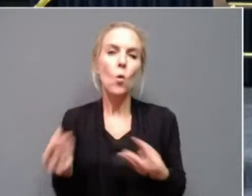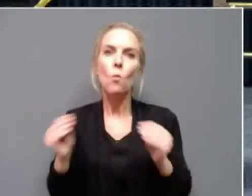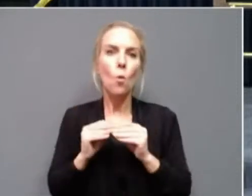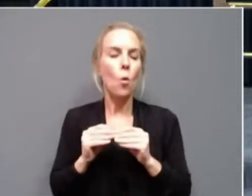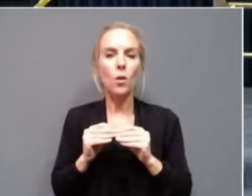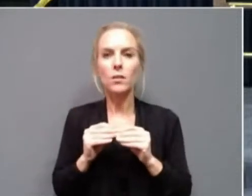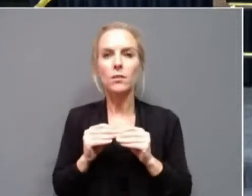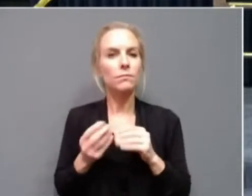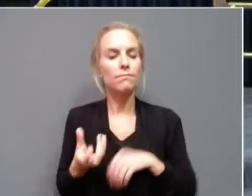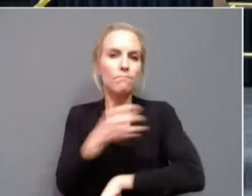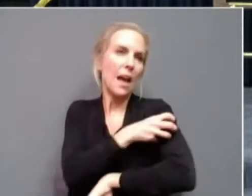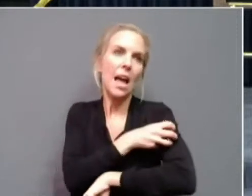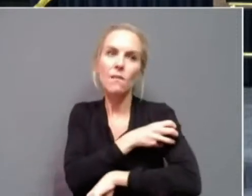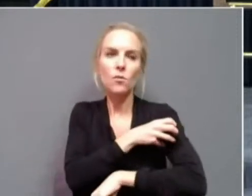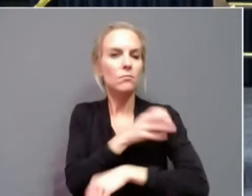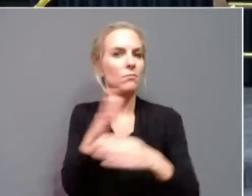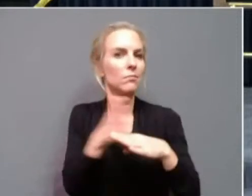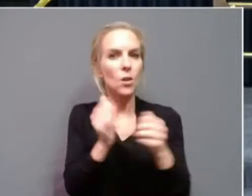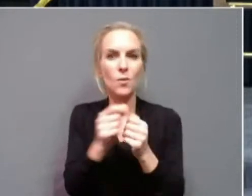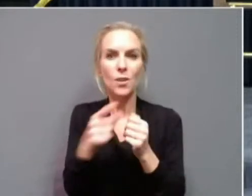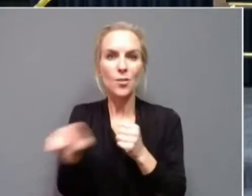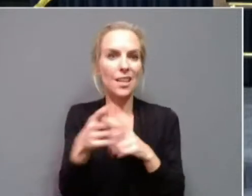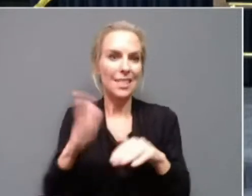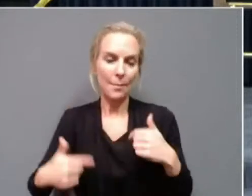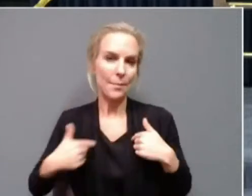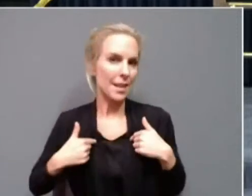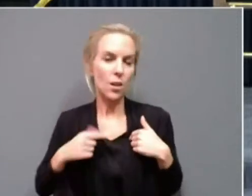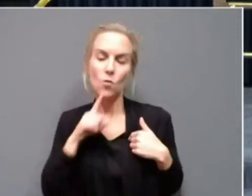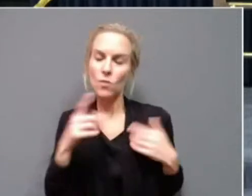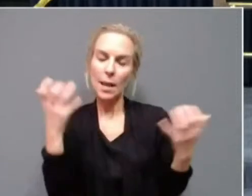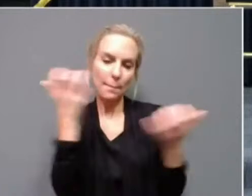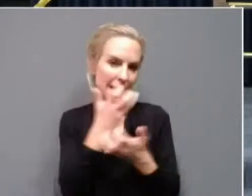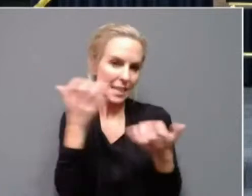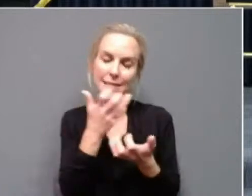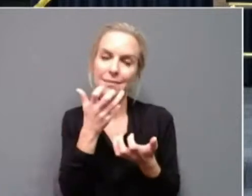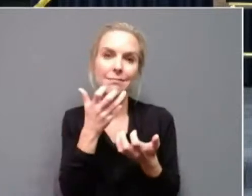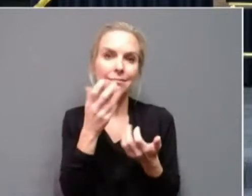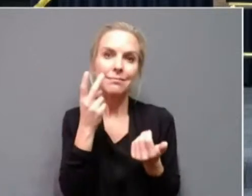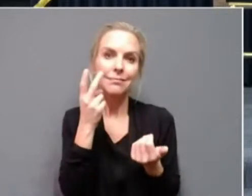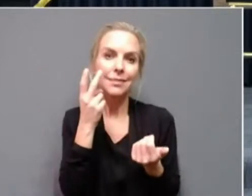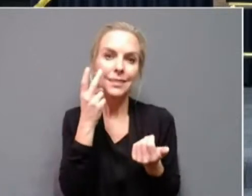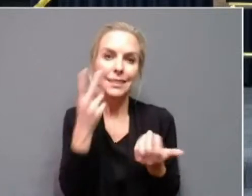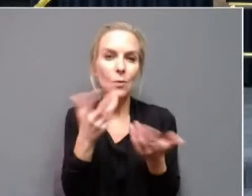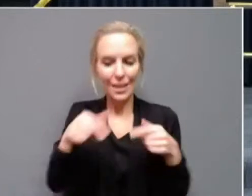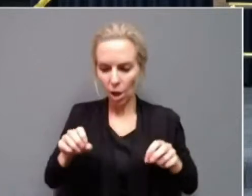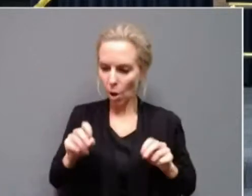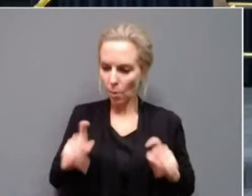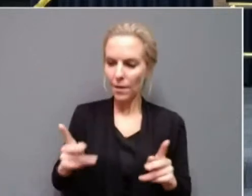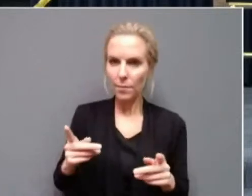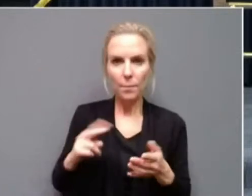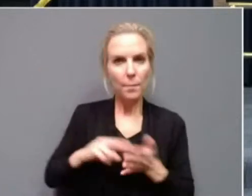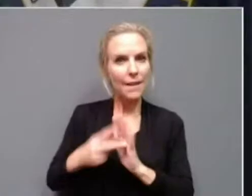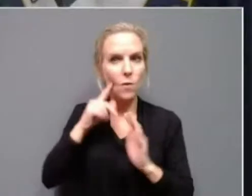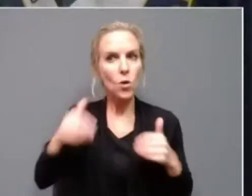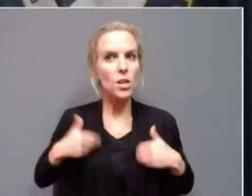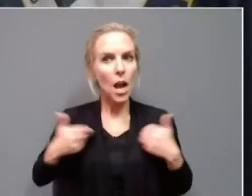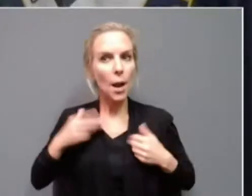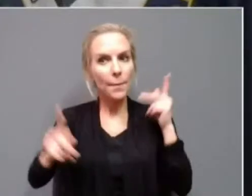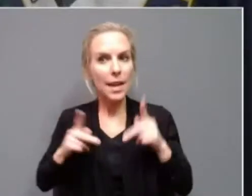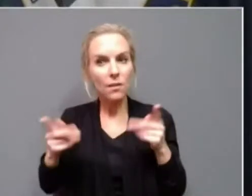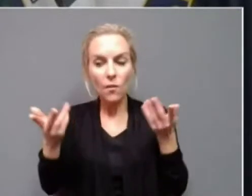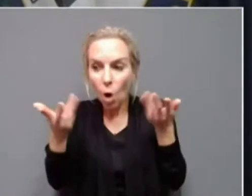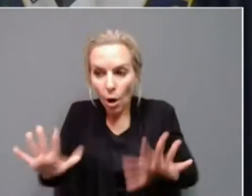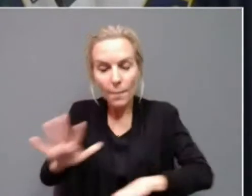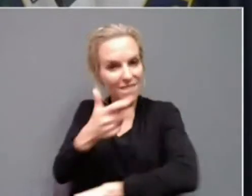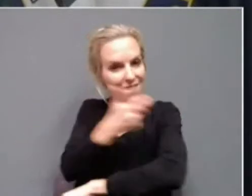been. And it's truly amazing seeing what this opportunity can mean for young people. So if you've already been vaccinated,